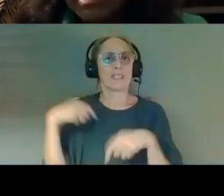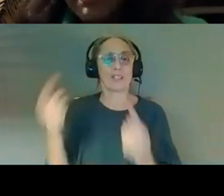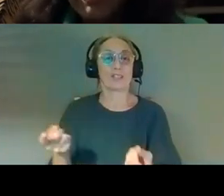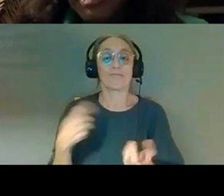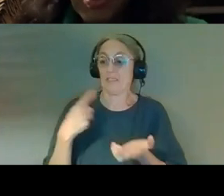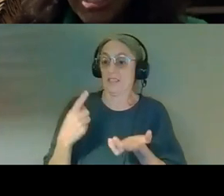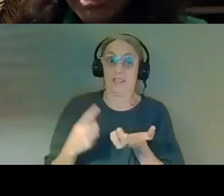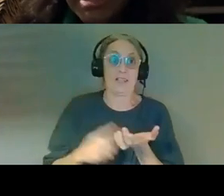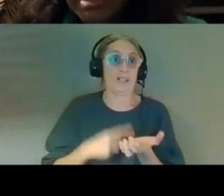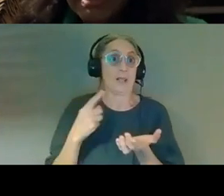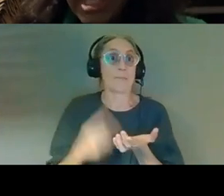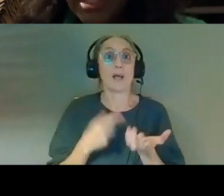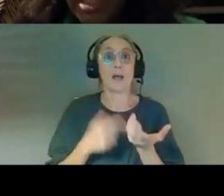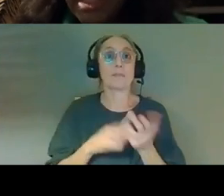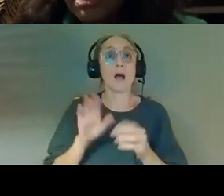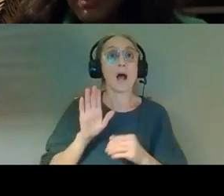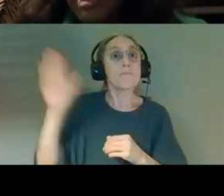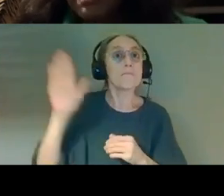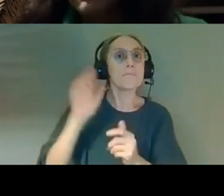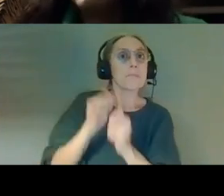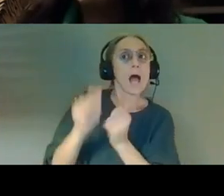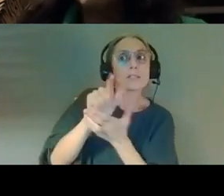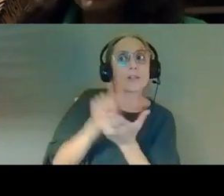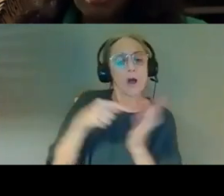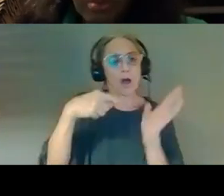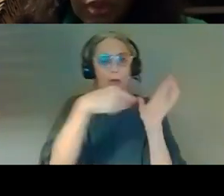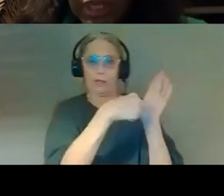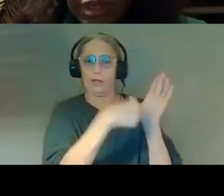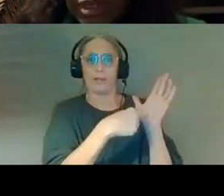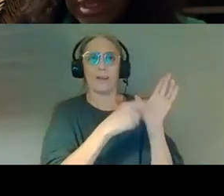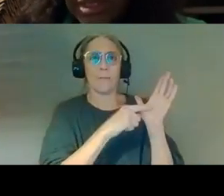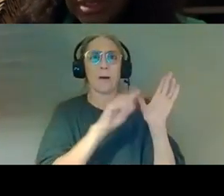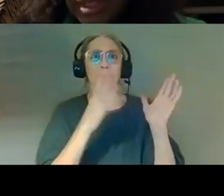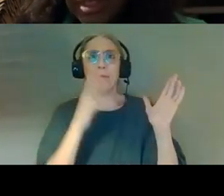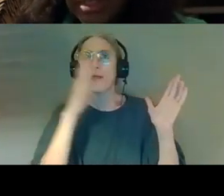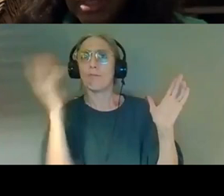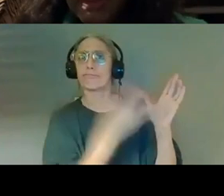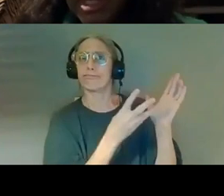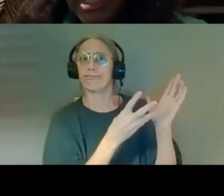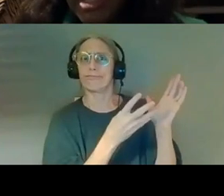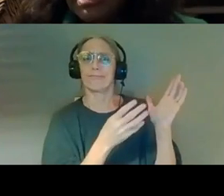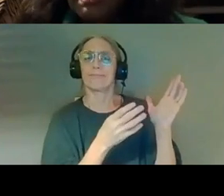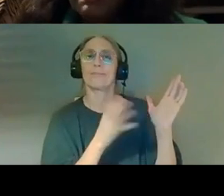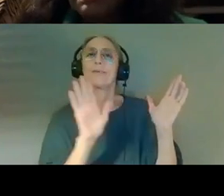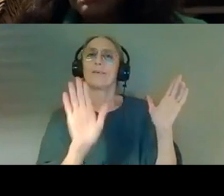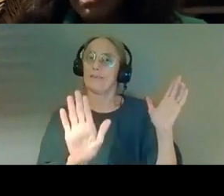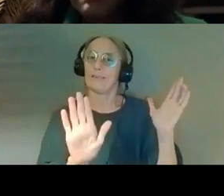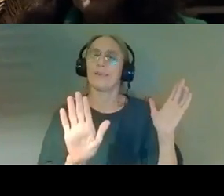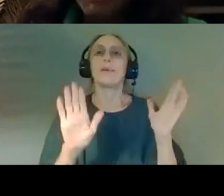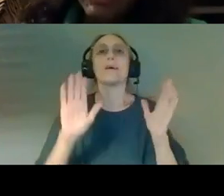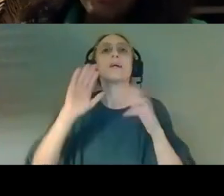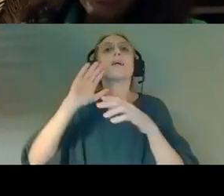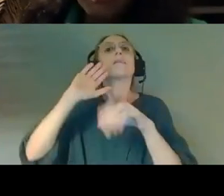that has never been addressed, okay? So we can create new legislation, okay? So you